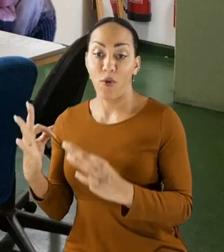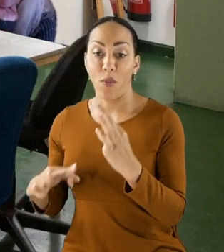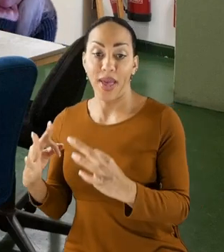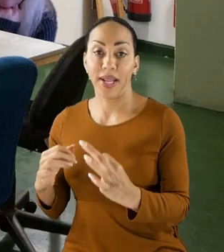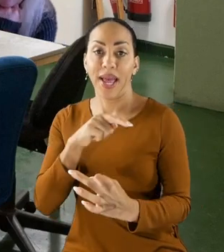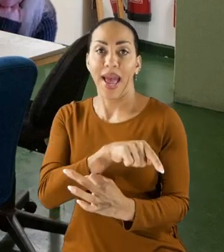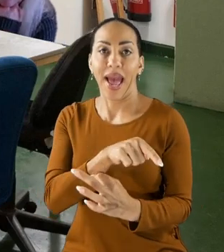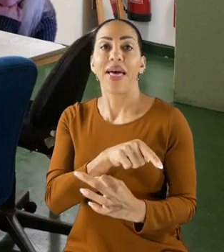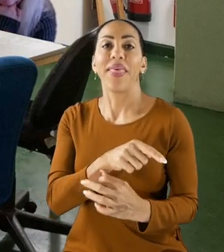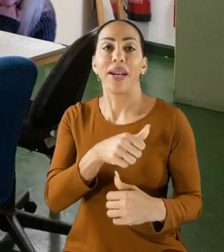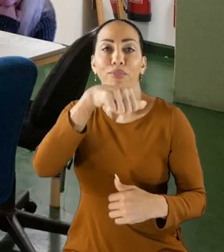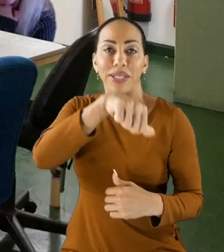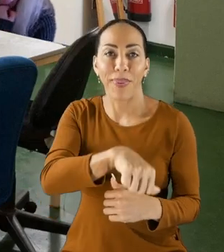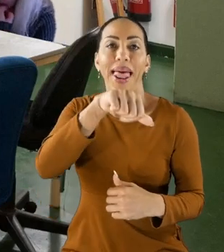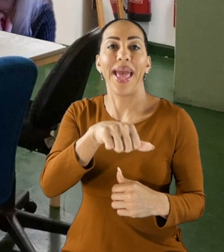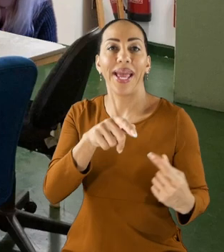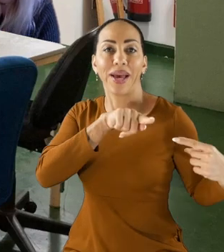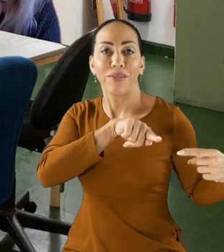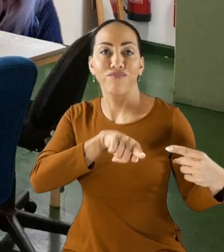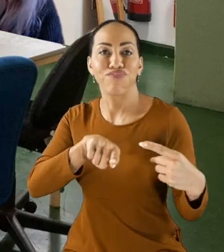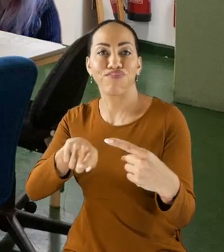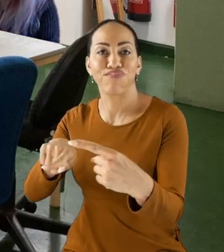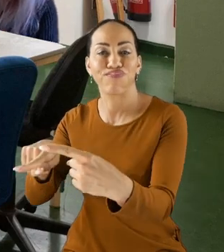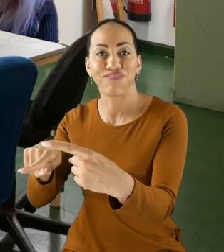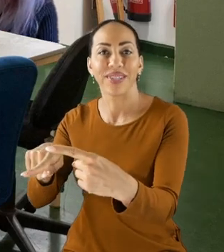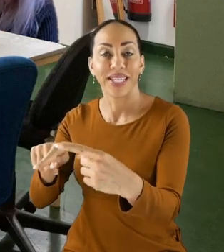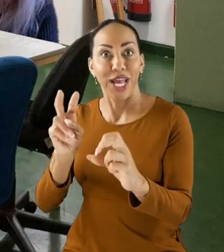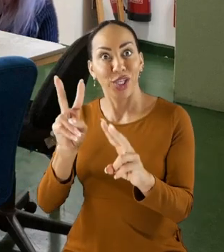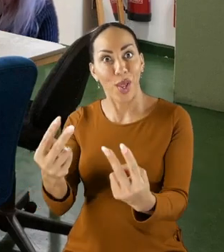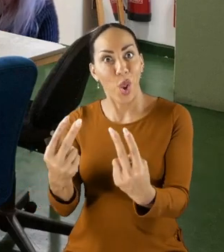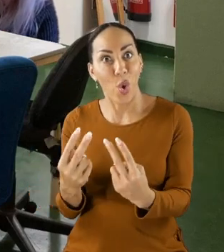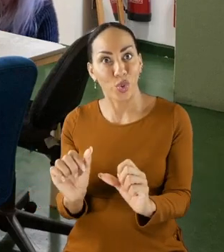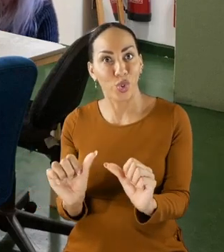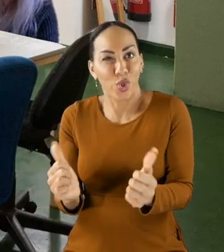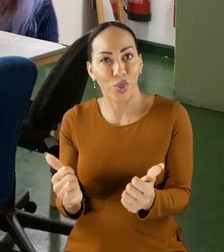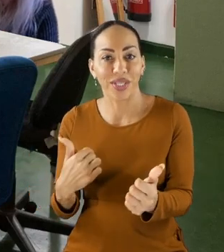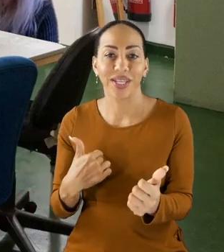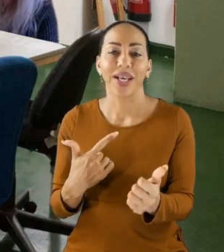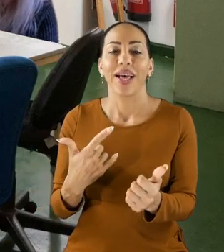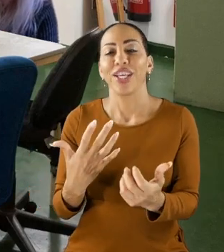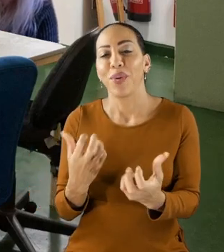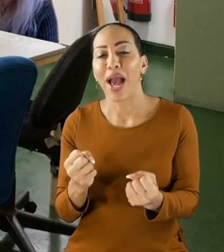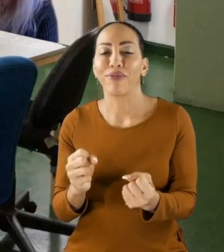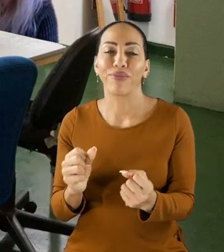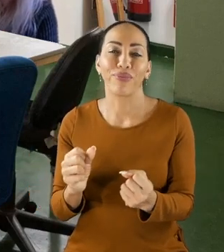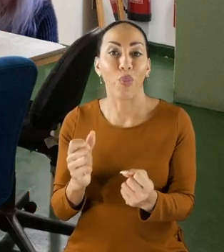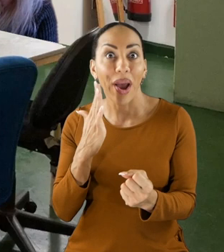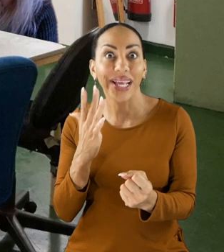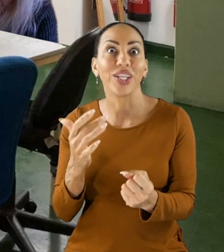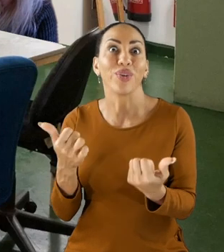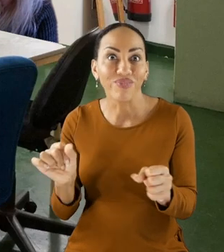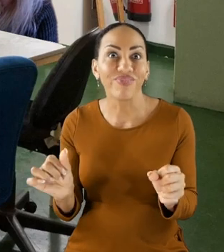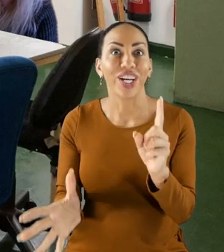and it was just about rehearsing enough so it looked really good, you know. And it is, there's a real pleasure